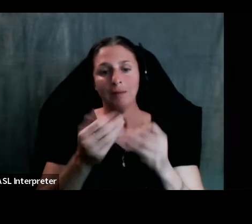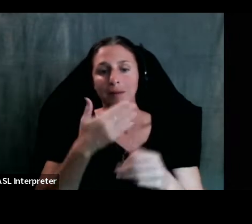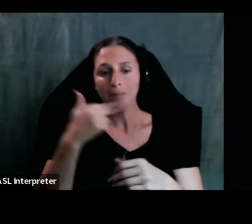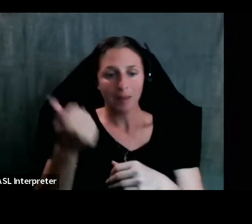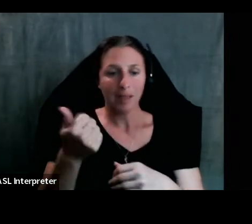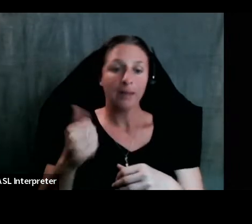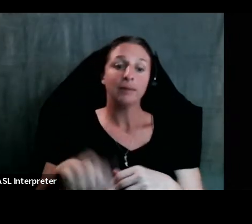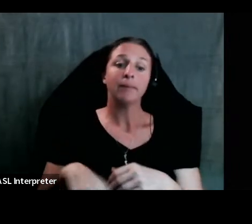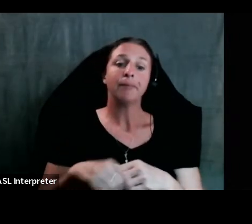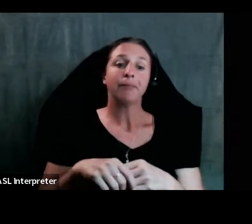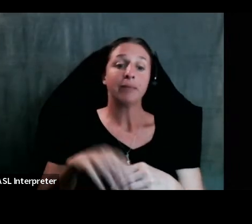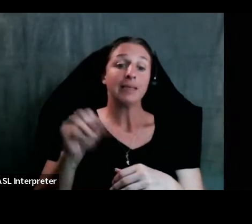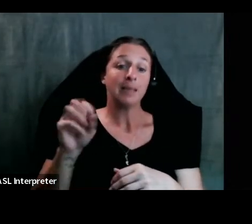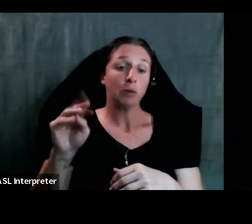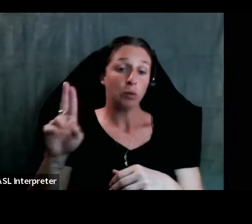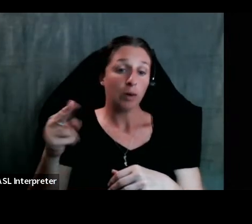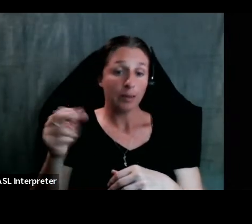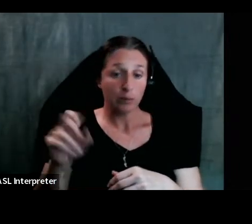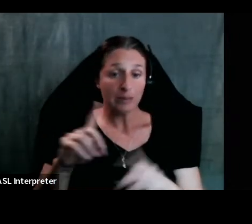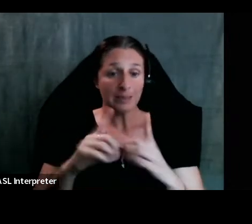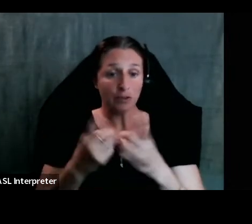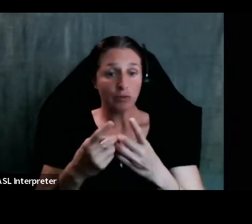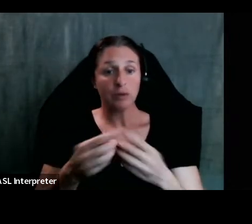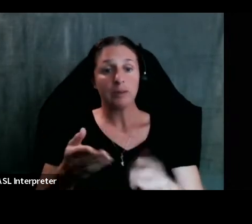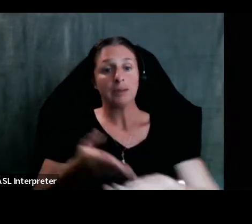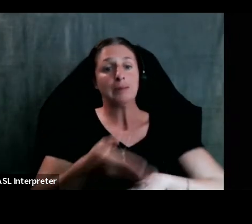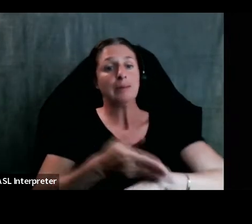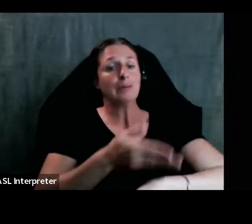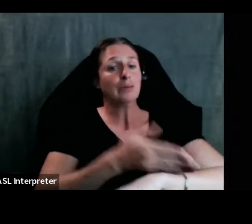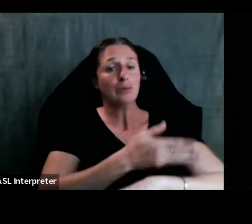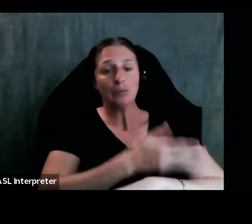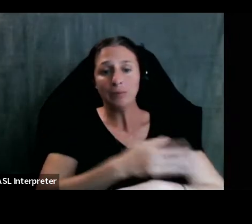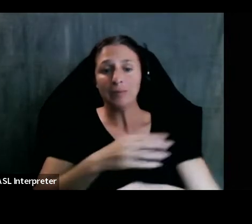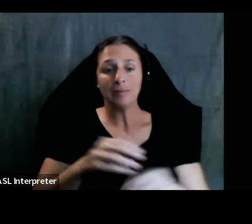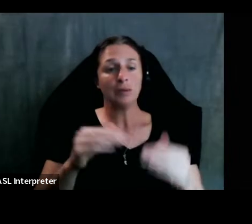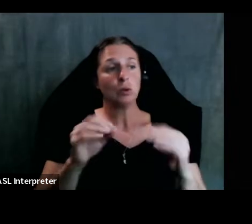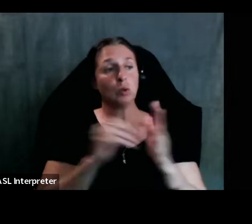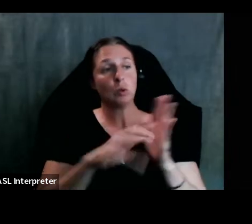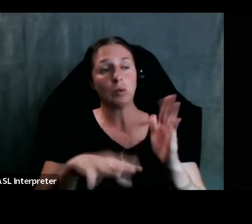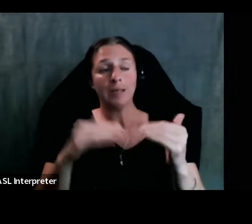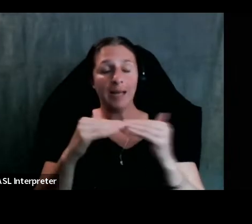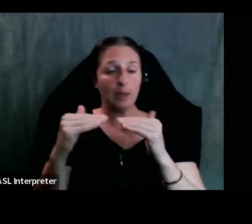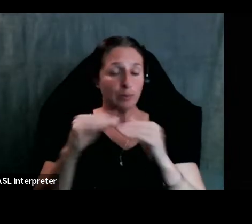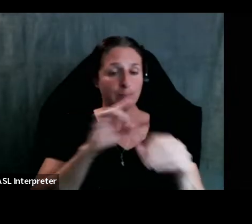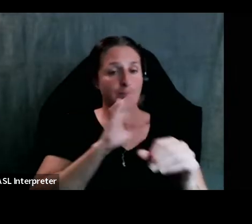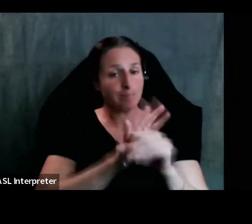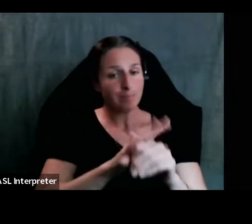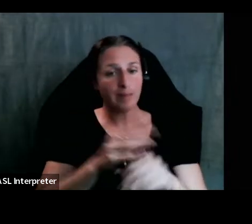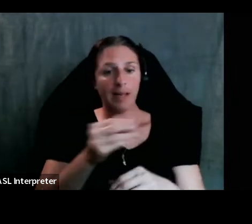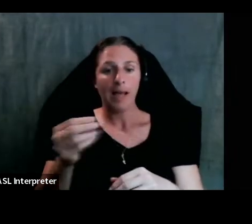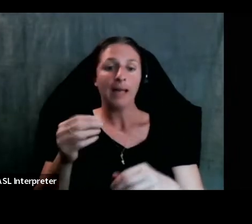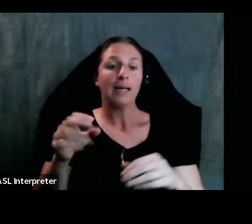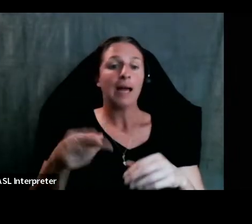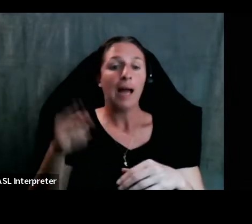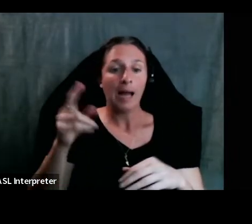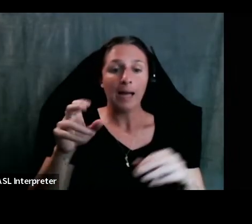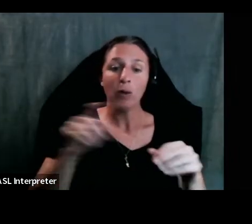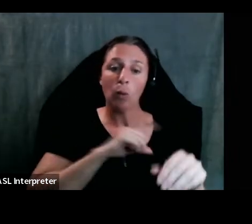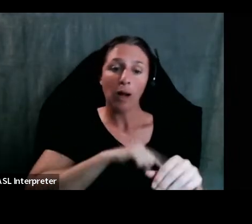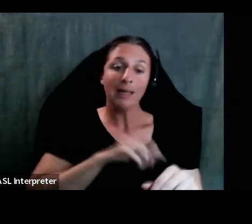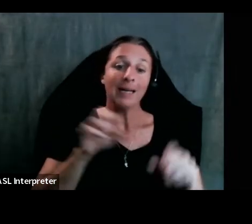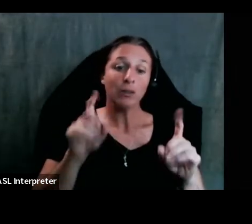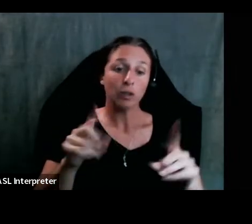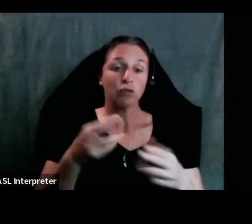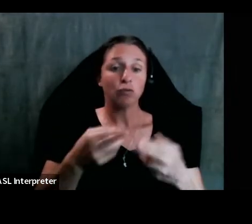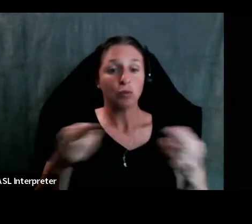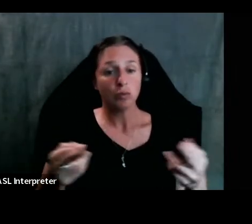School District is committed to improving student equity and access to high-quality education and resources, included but not limited to